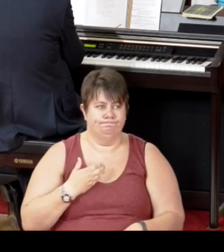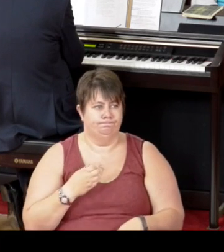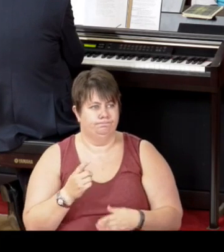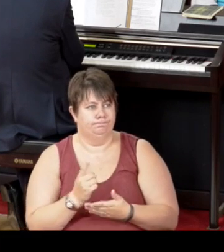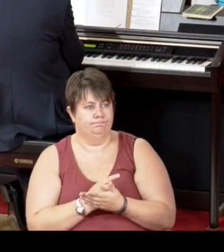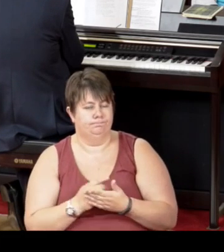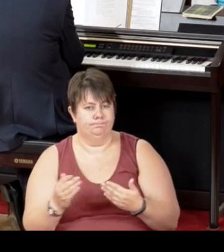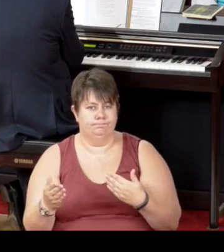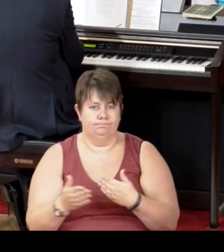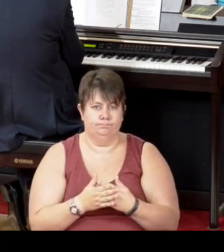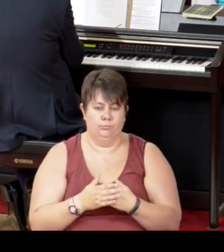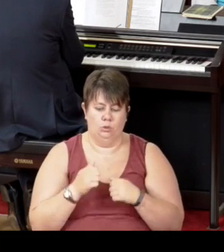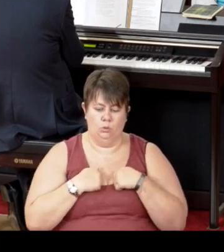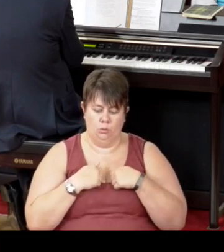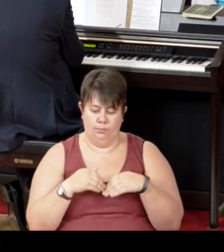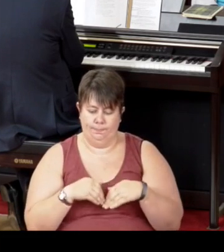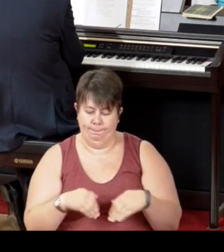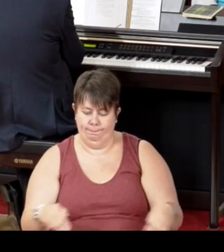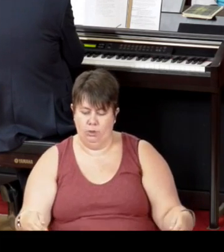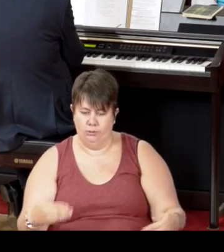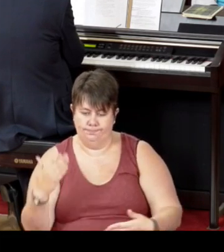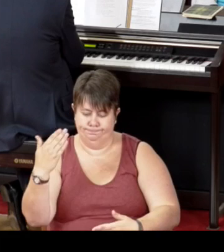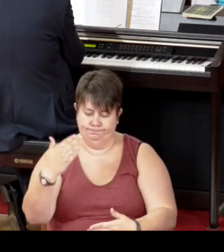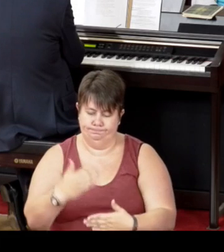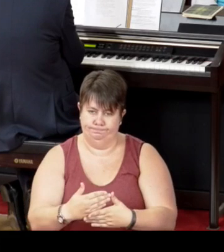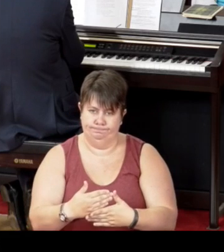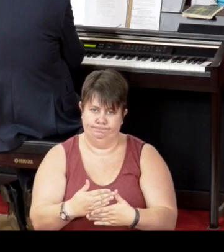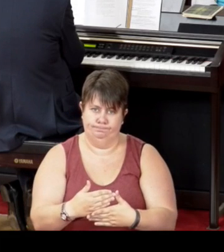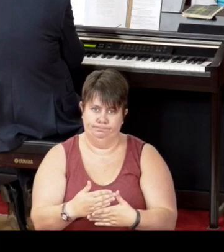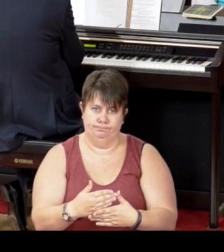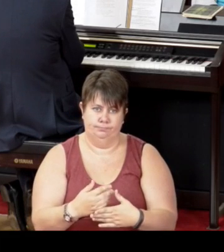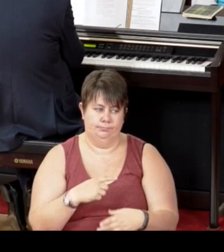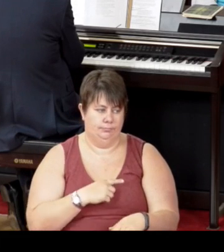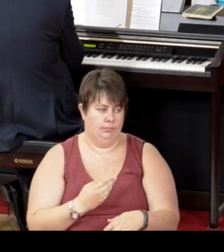doors and our borders, by cutting ourselves off